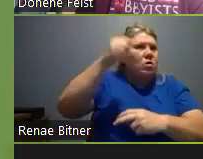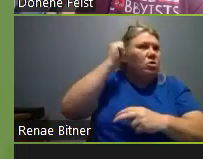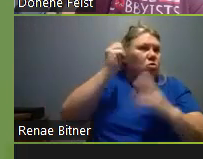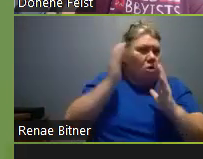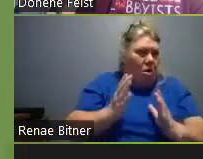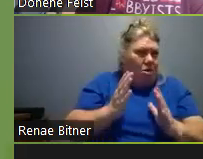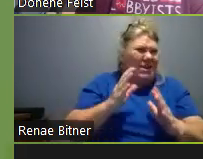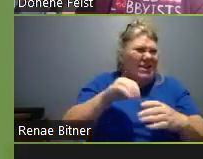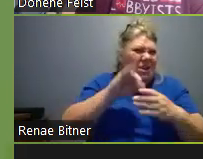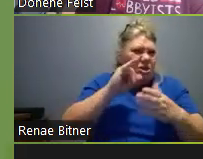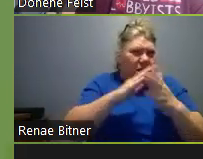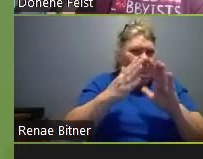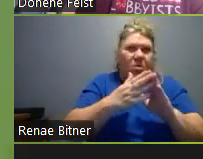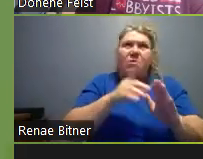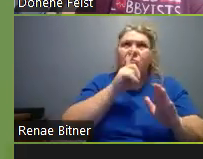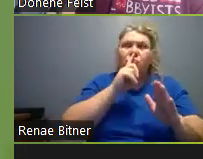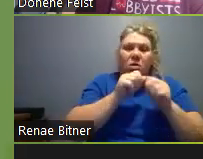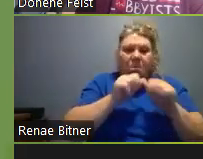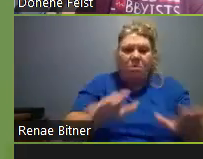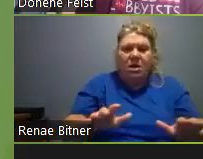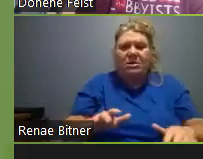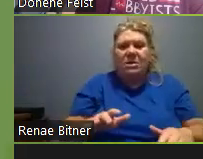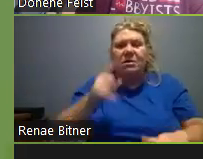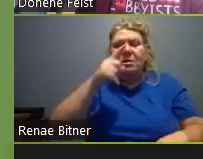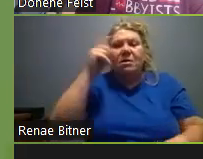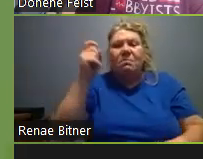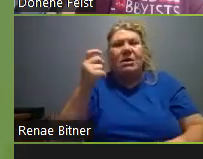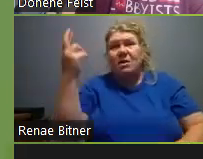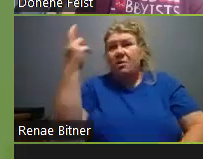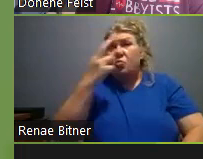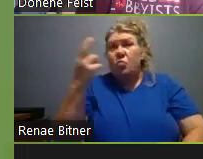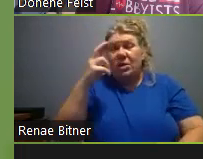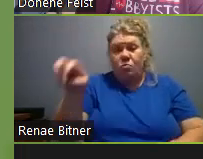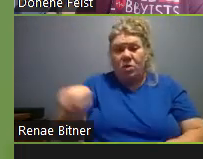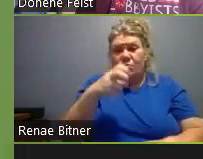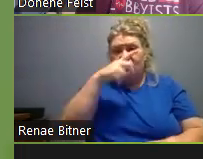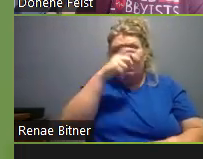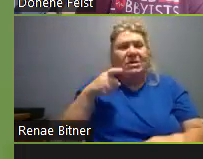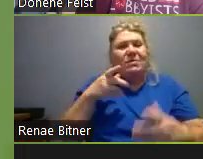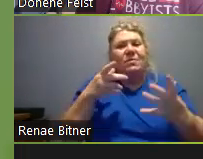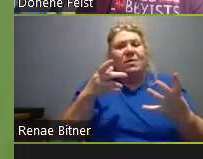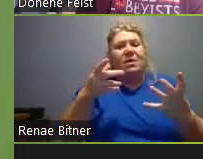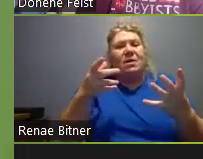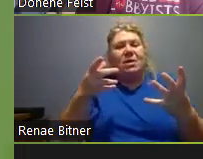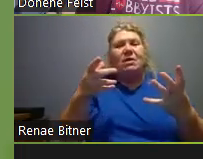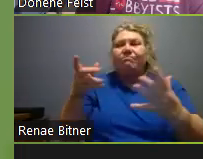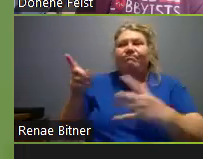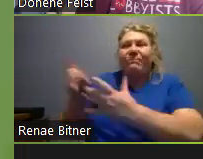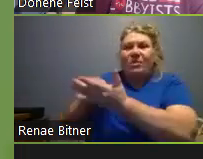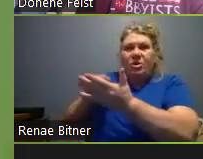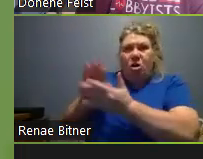blessing. And the reason we switched is because they wanted us to come back to Fargo